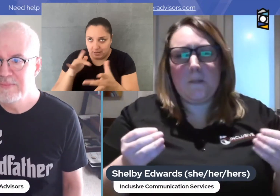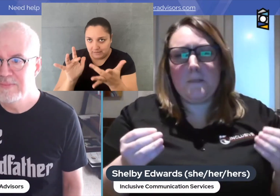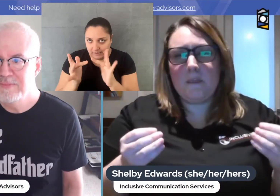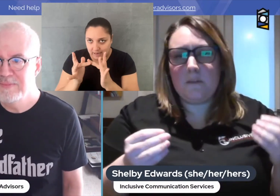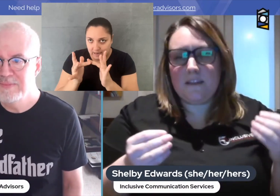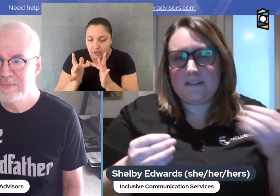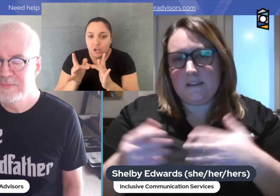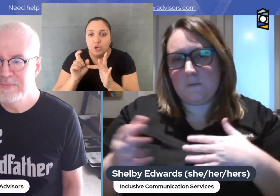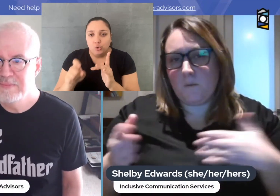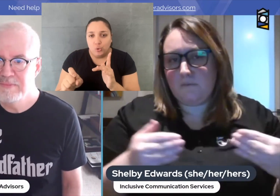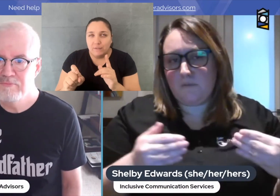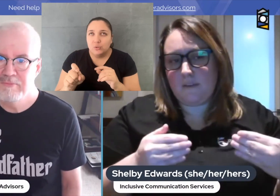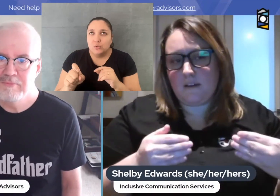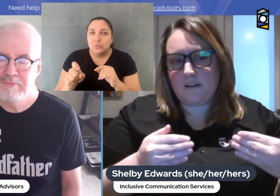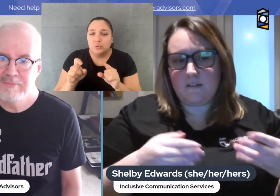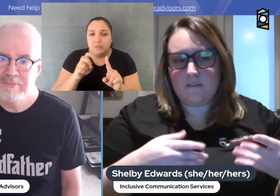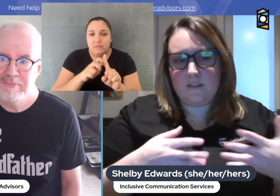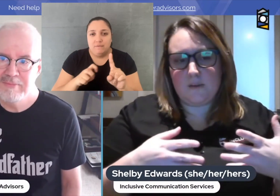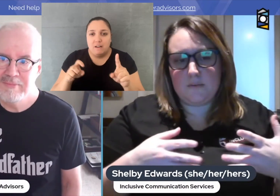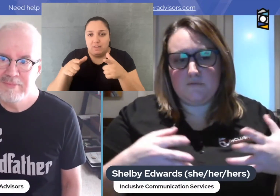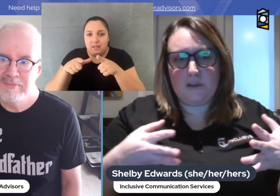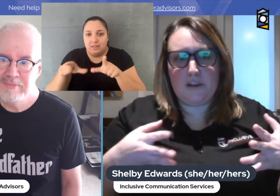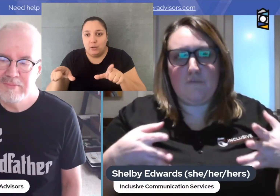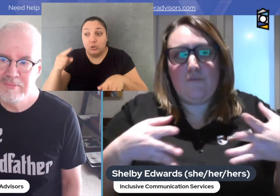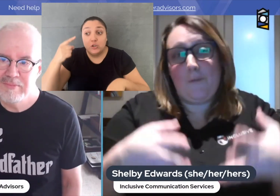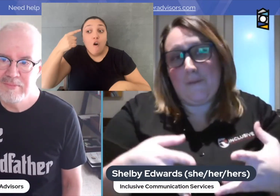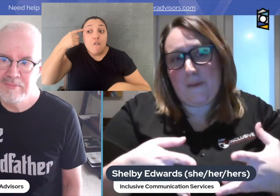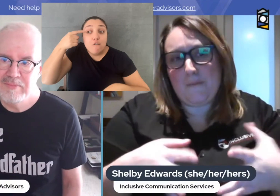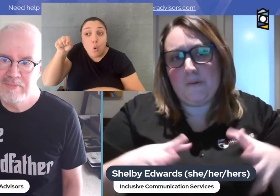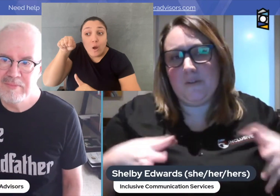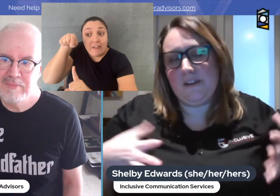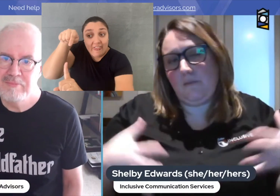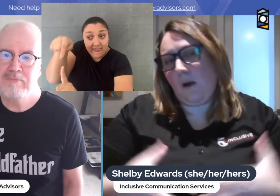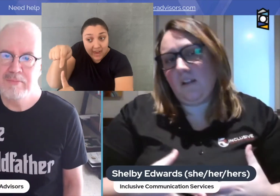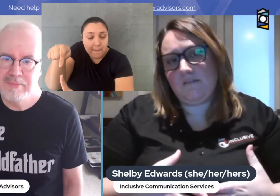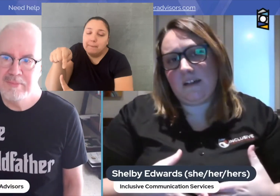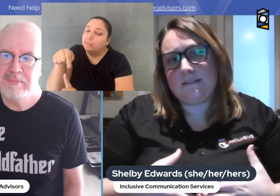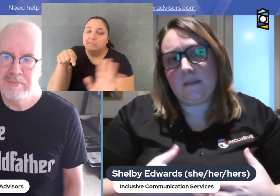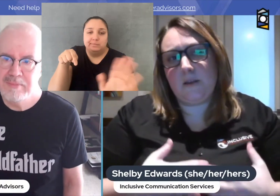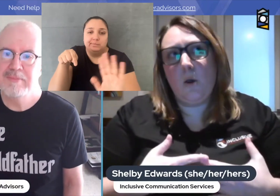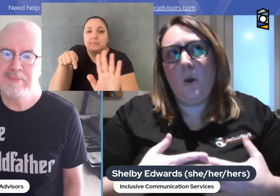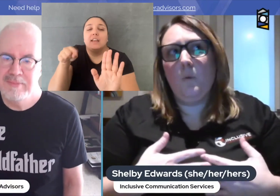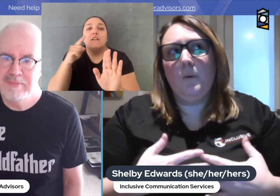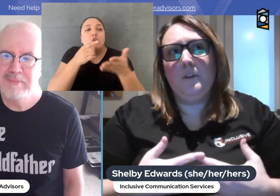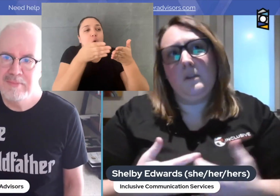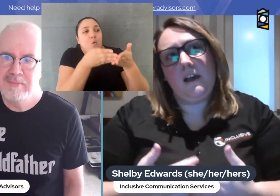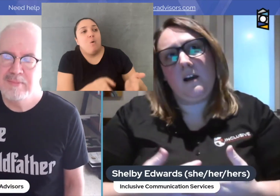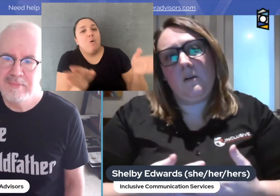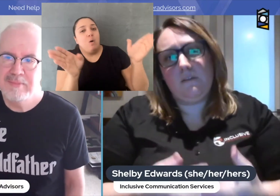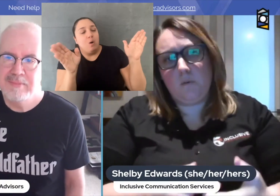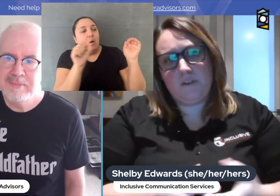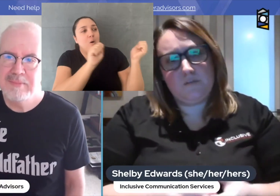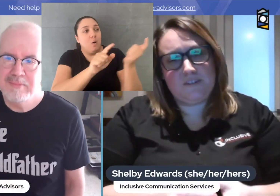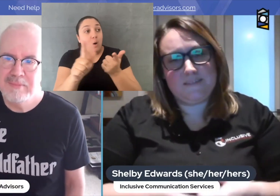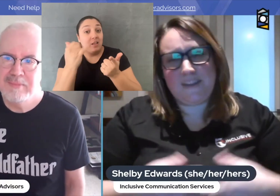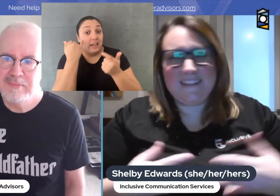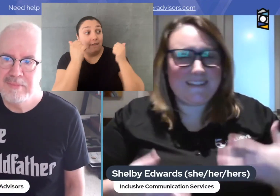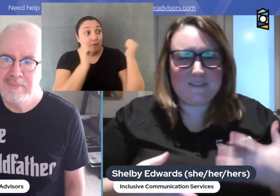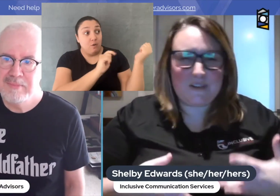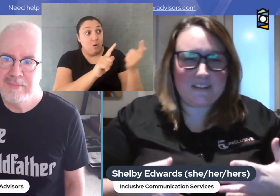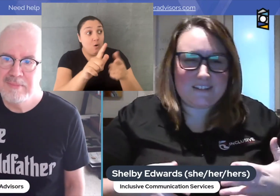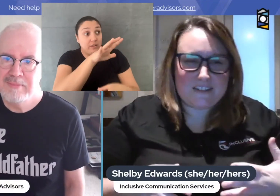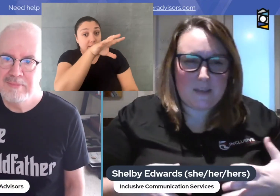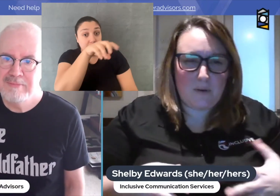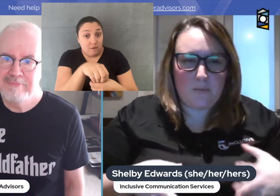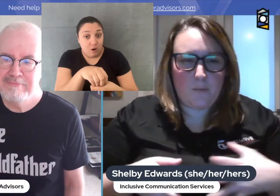site, we need to get away from the language of doing it for them. We're doing it for all of us. I mean, when you allow everyone to participate, it